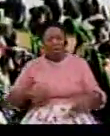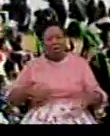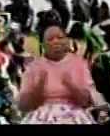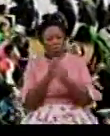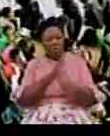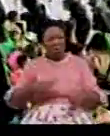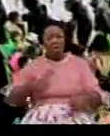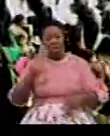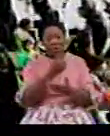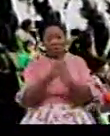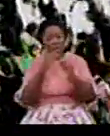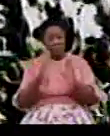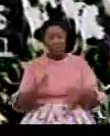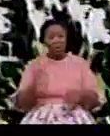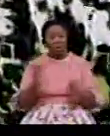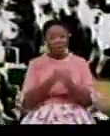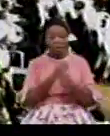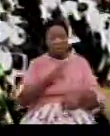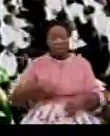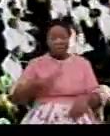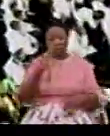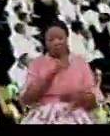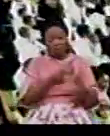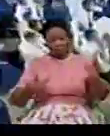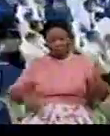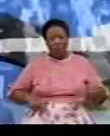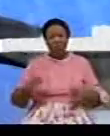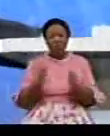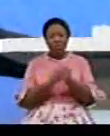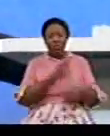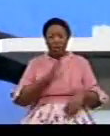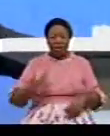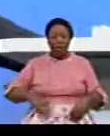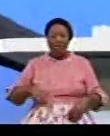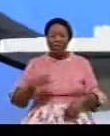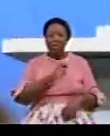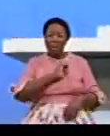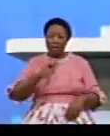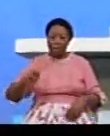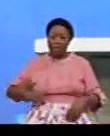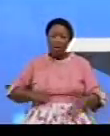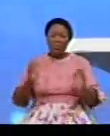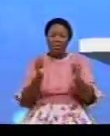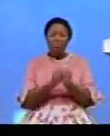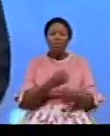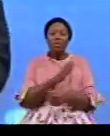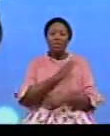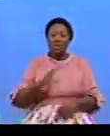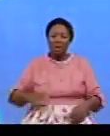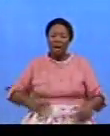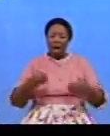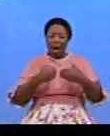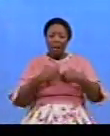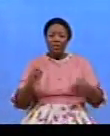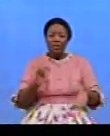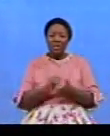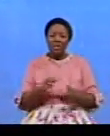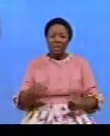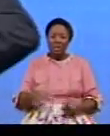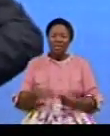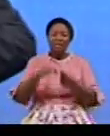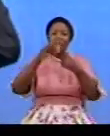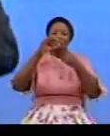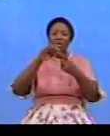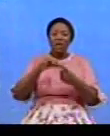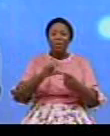and out of them shall proceed, shall proceed thanksgiving. You give